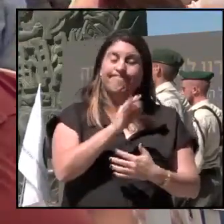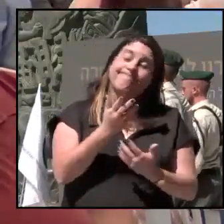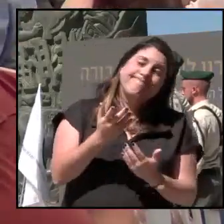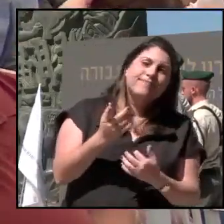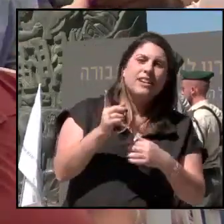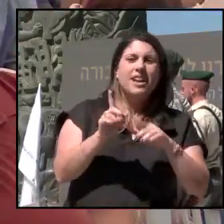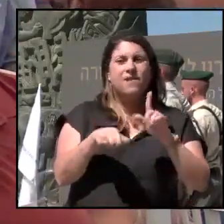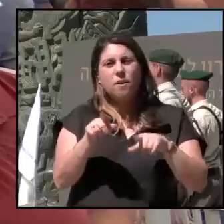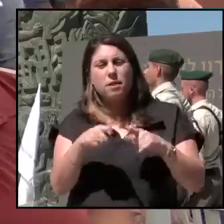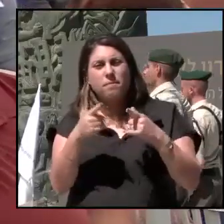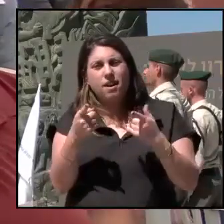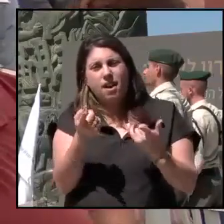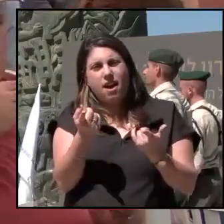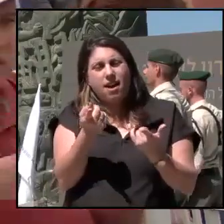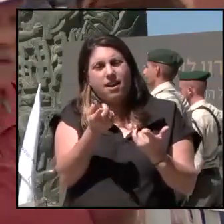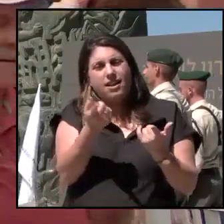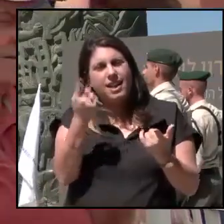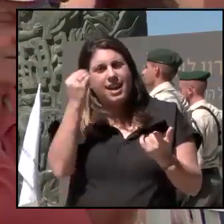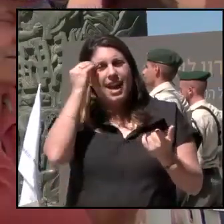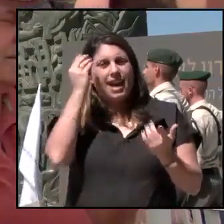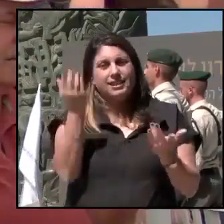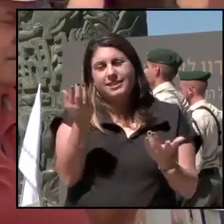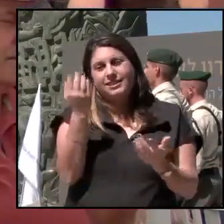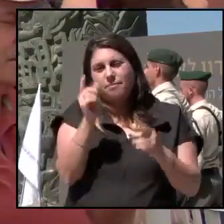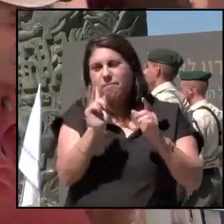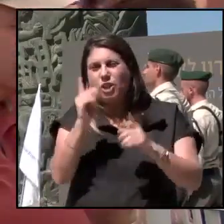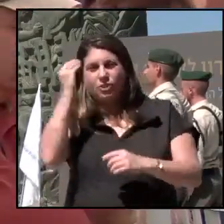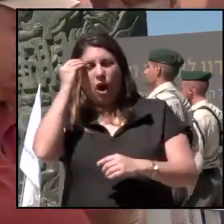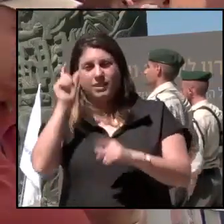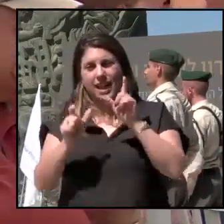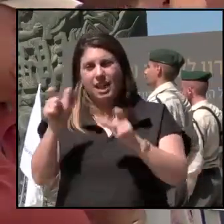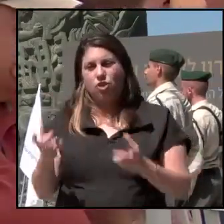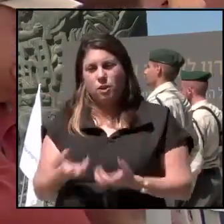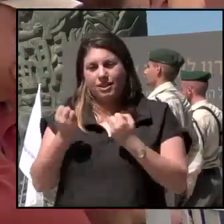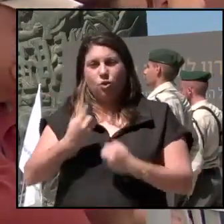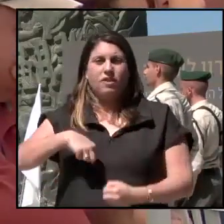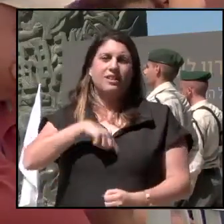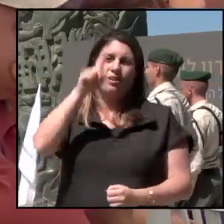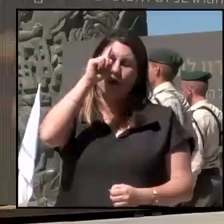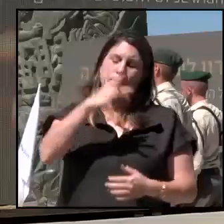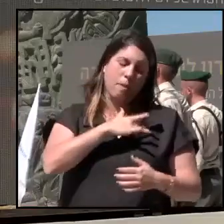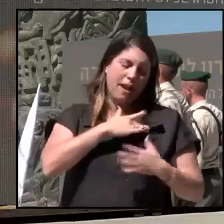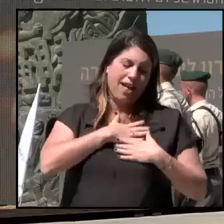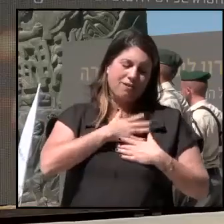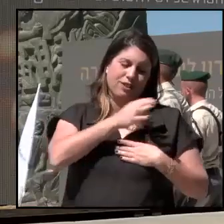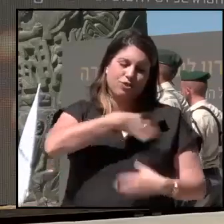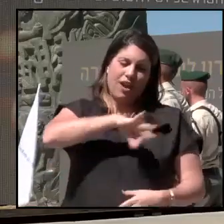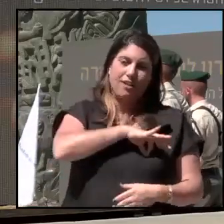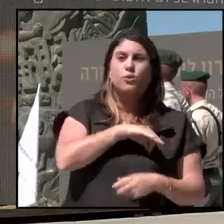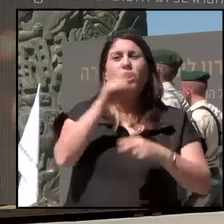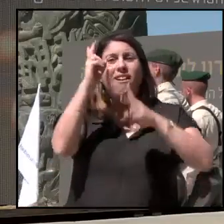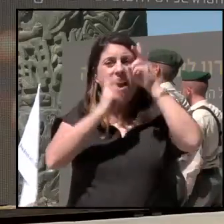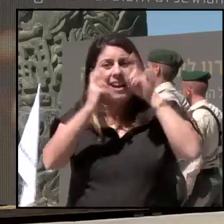their deeds were remembered only by those whom they did save. But we know in our hearts that the knowledge we have so